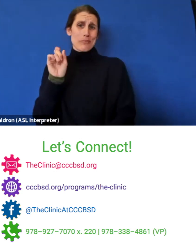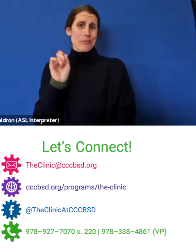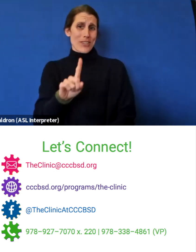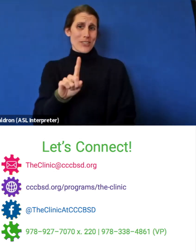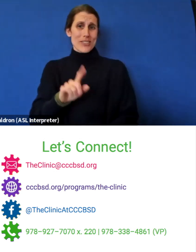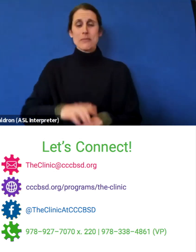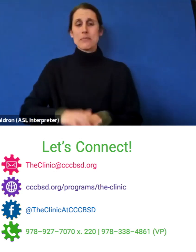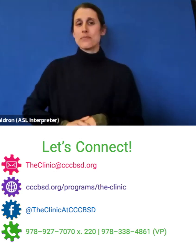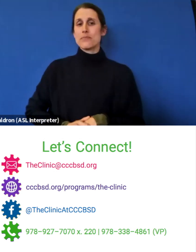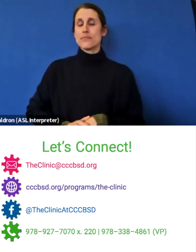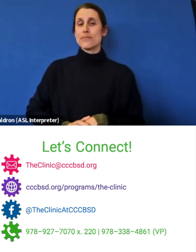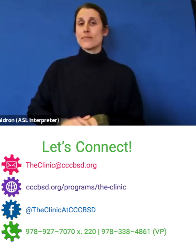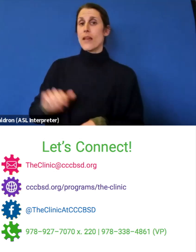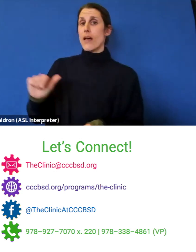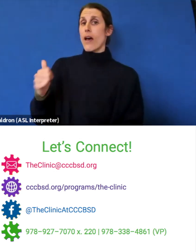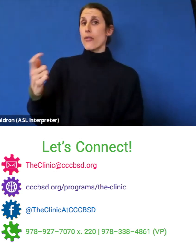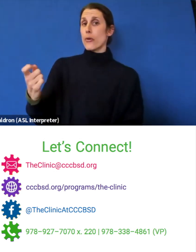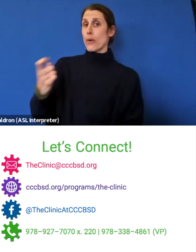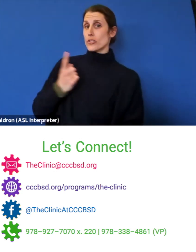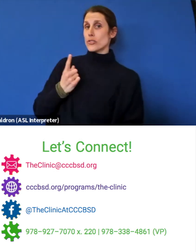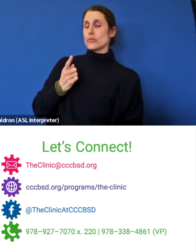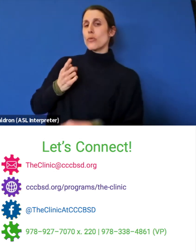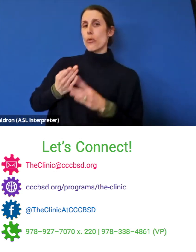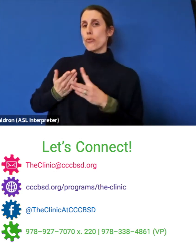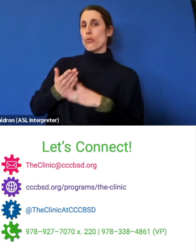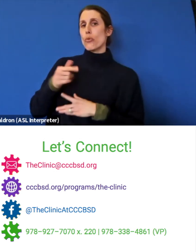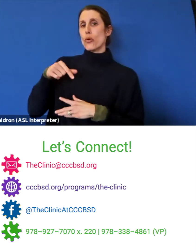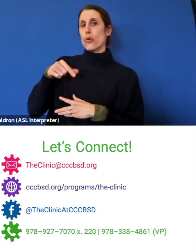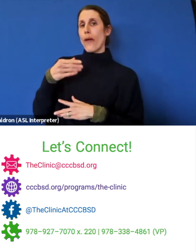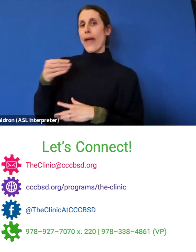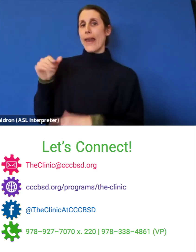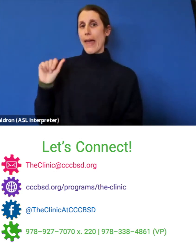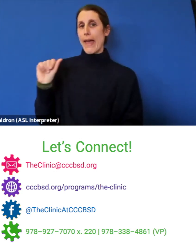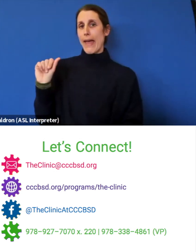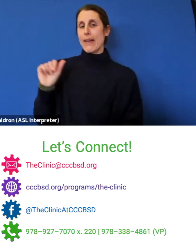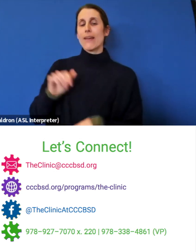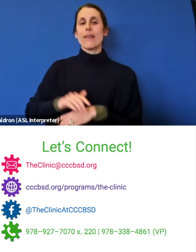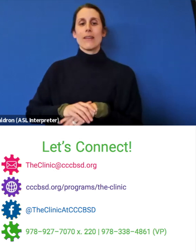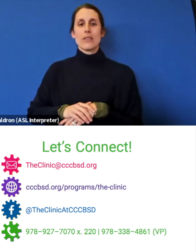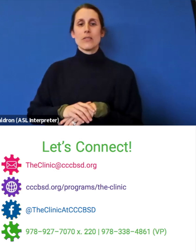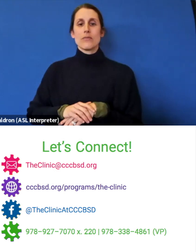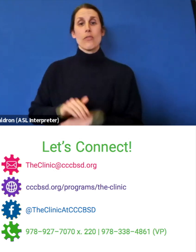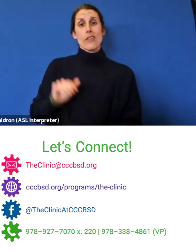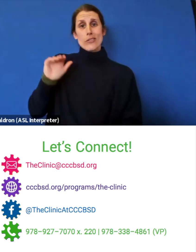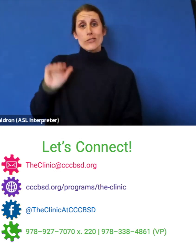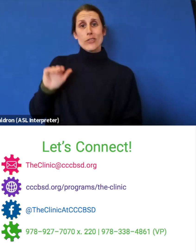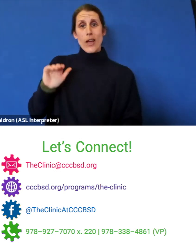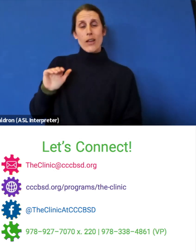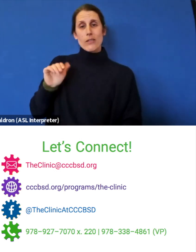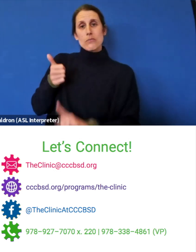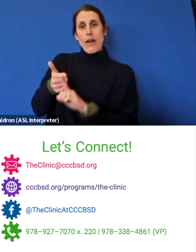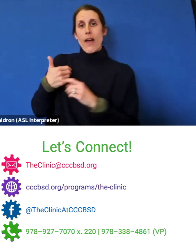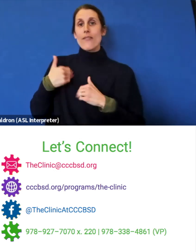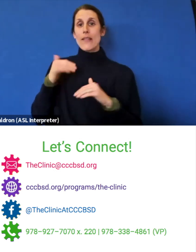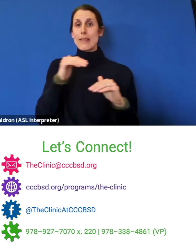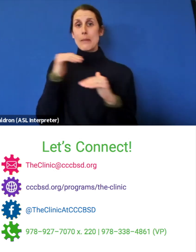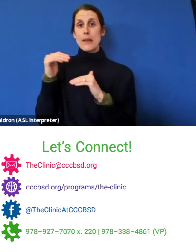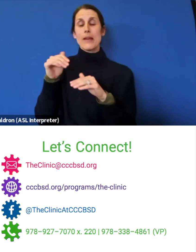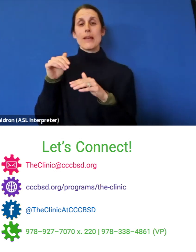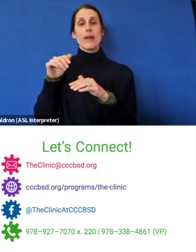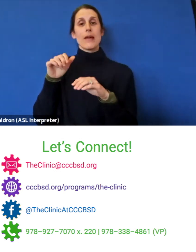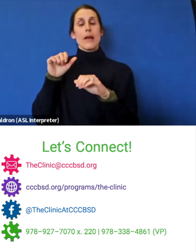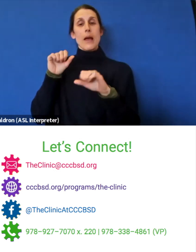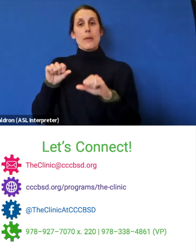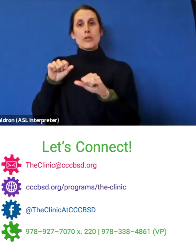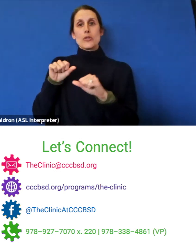Another question that came through the Q&A, for a child with limited ability to access language, who